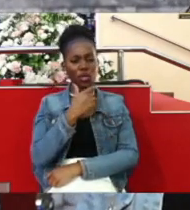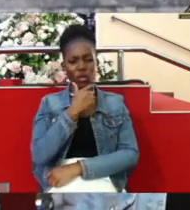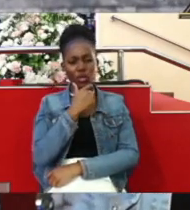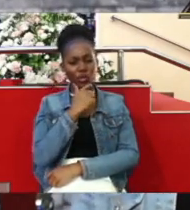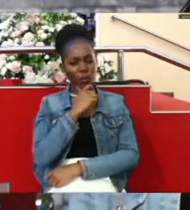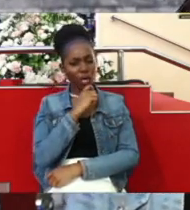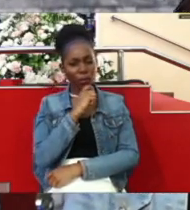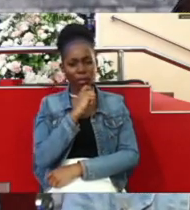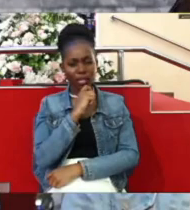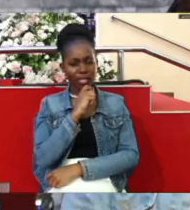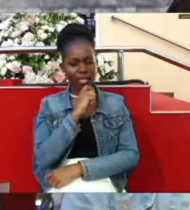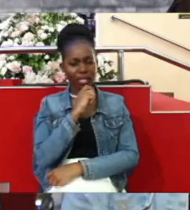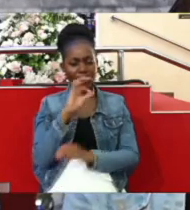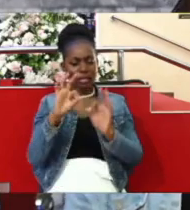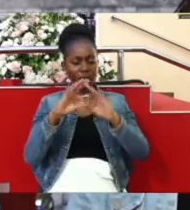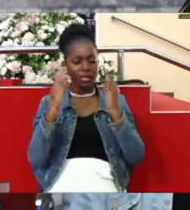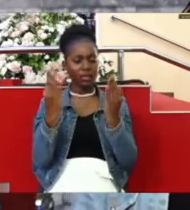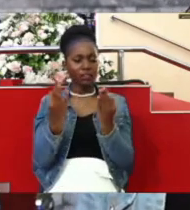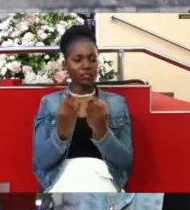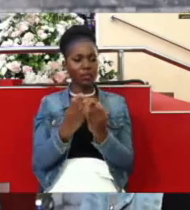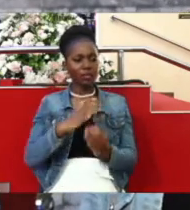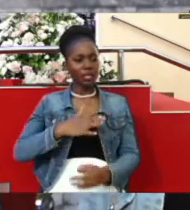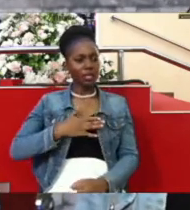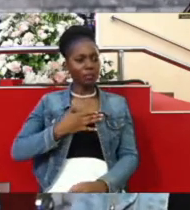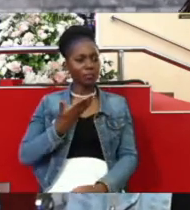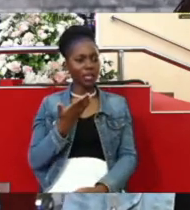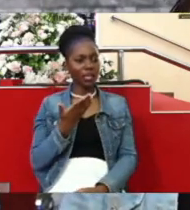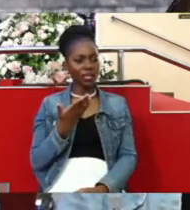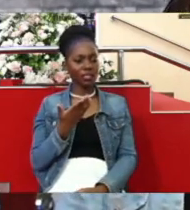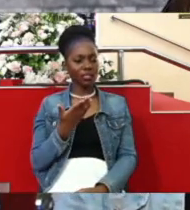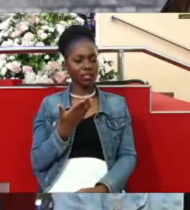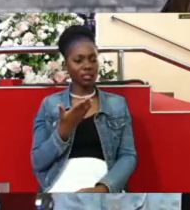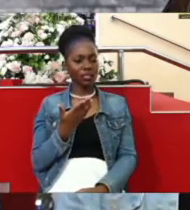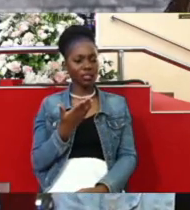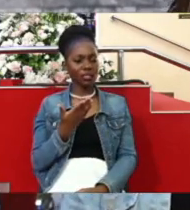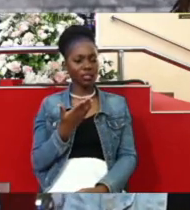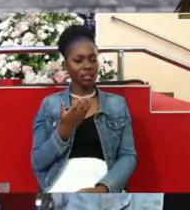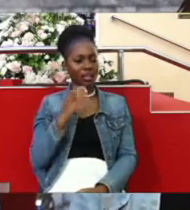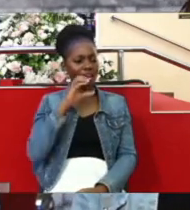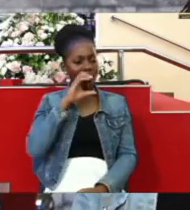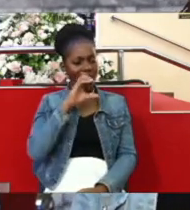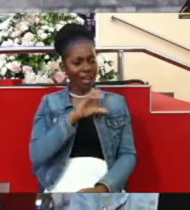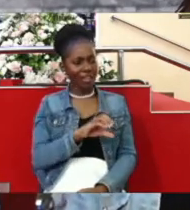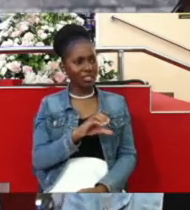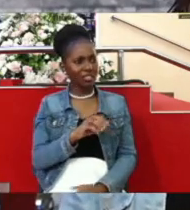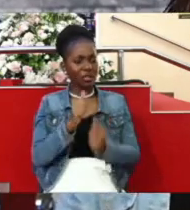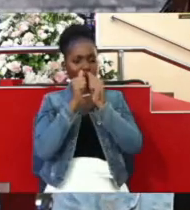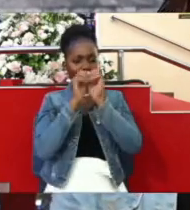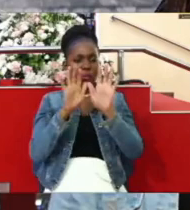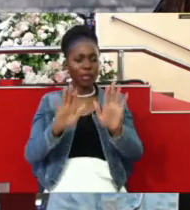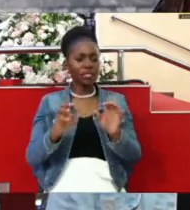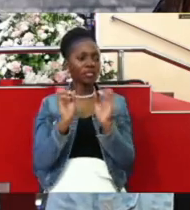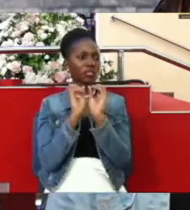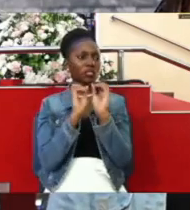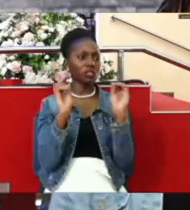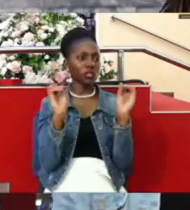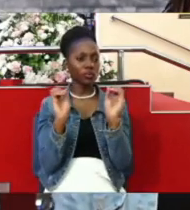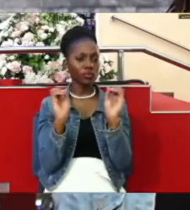that our family is not positioned to become blessed? Unauliza kama familia yenu